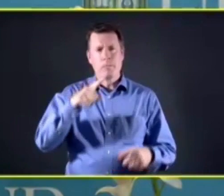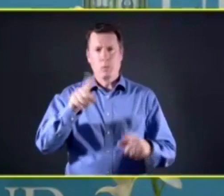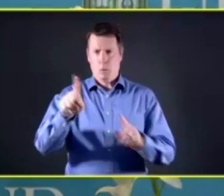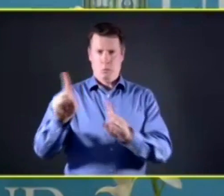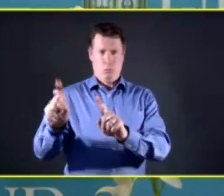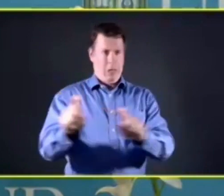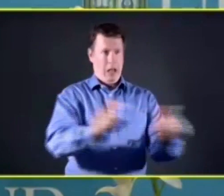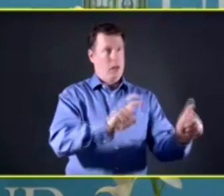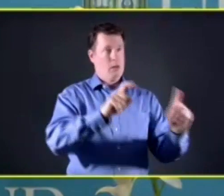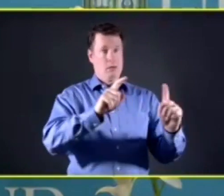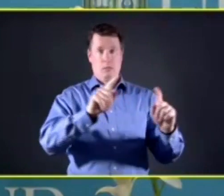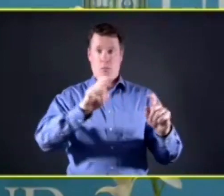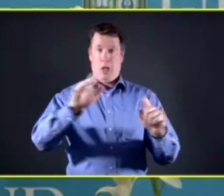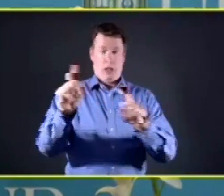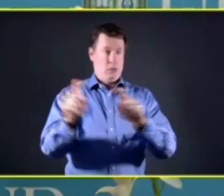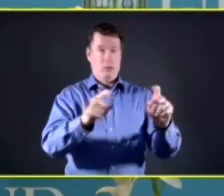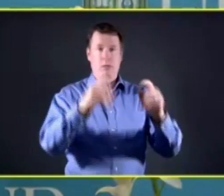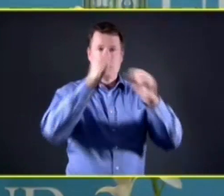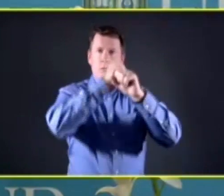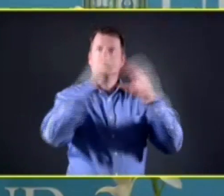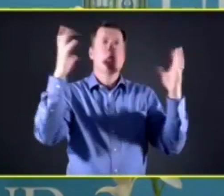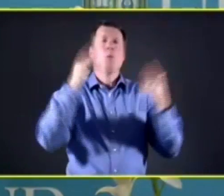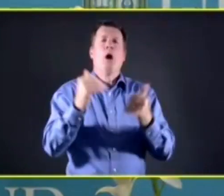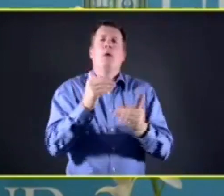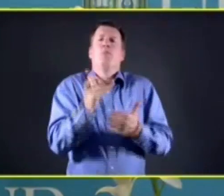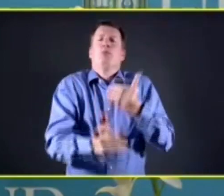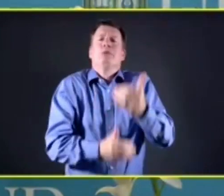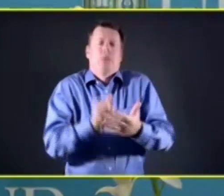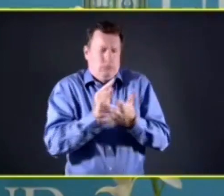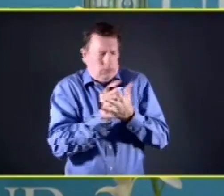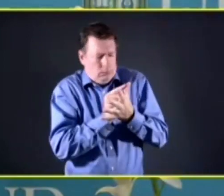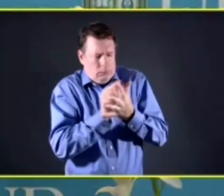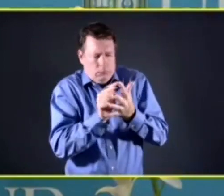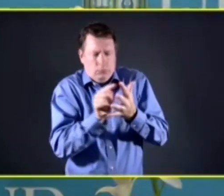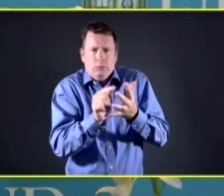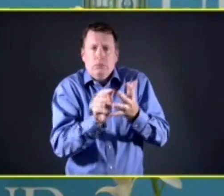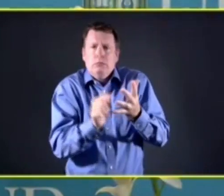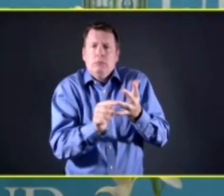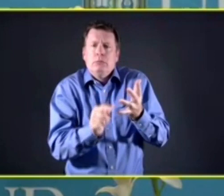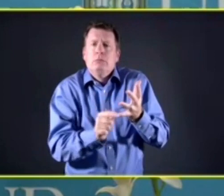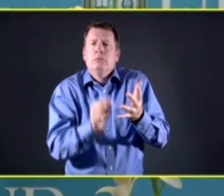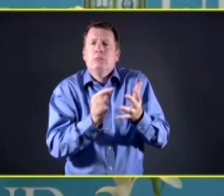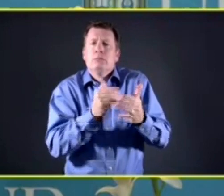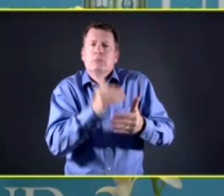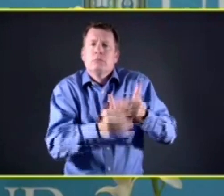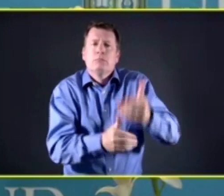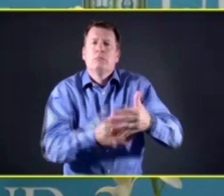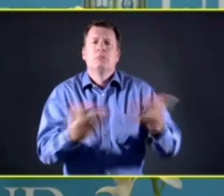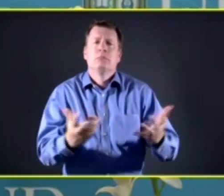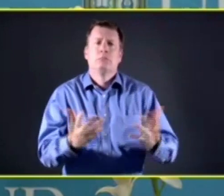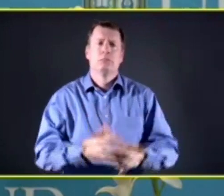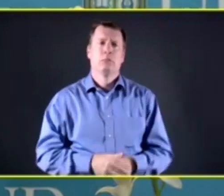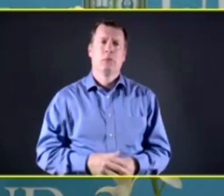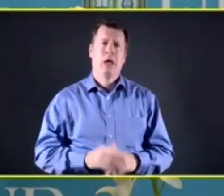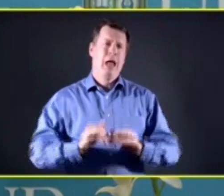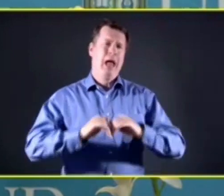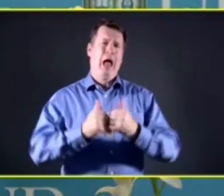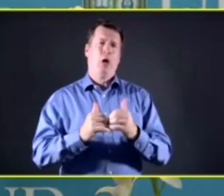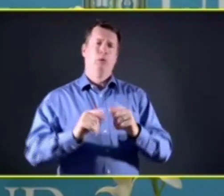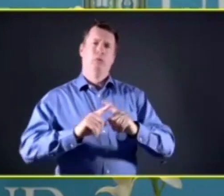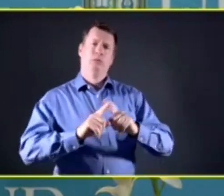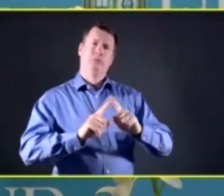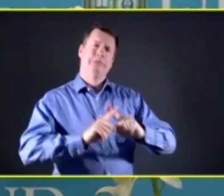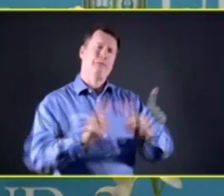are, and what are different about the way that this trial is going than previous trials? Yeah. Well,